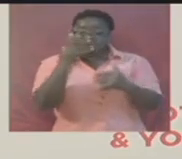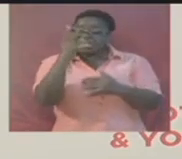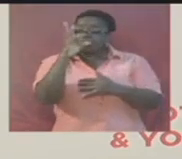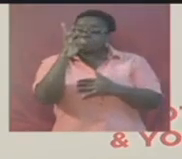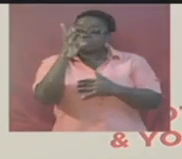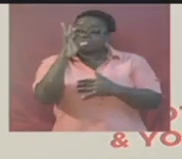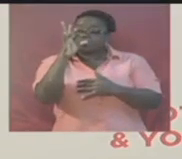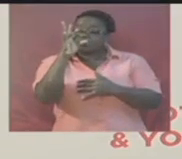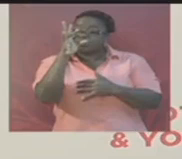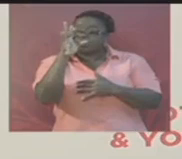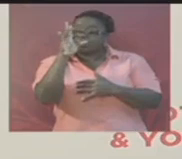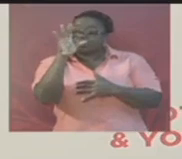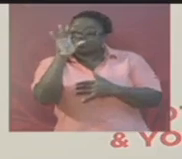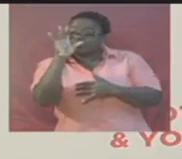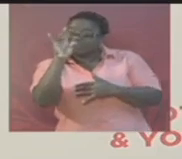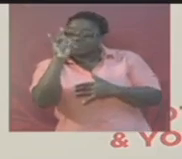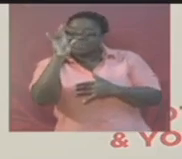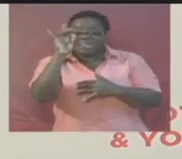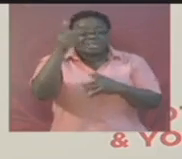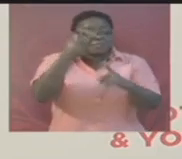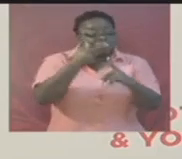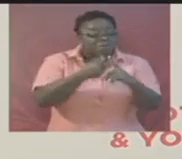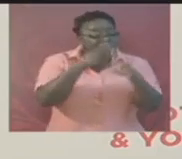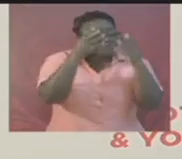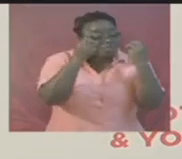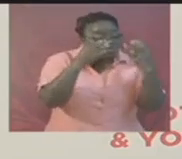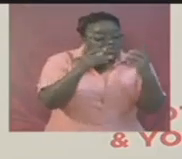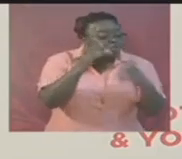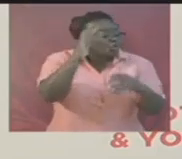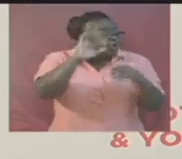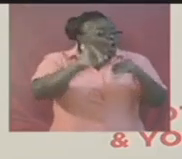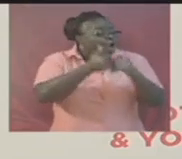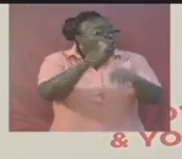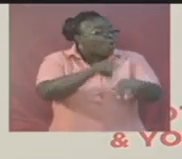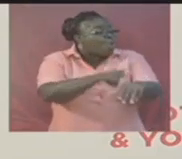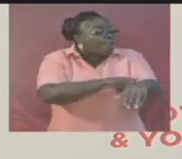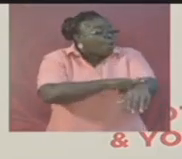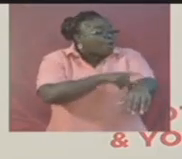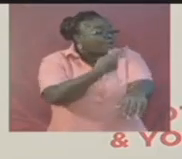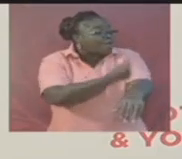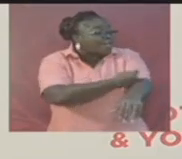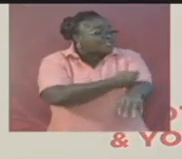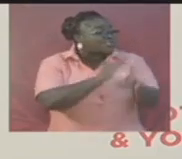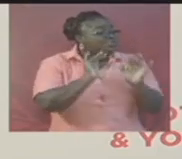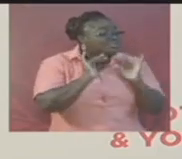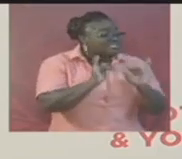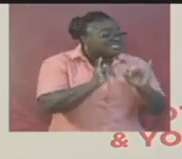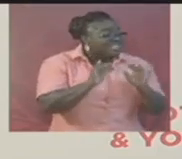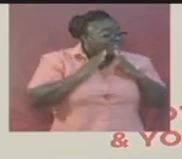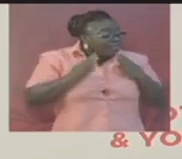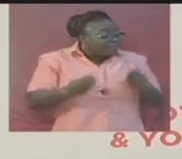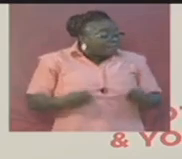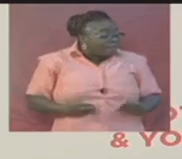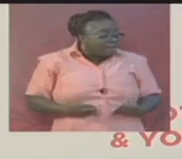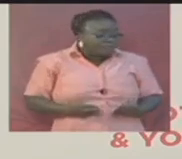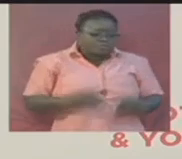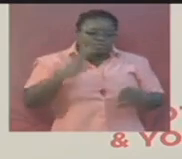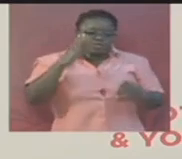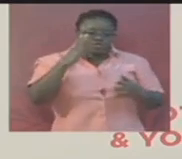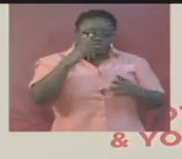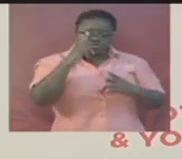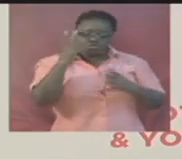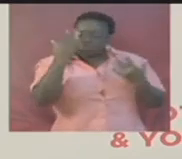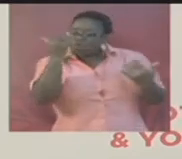long the vaccination induced immunity is going to last in the population. So for two reasons. We're not going to go from 0